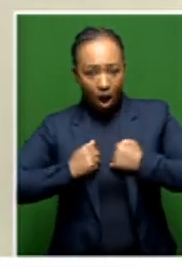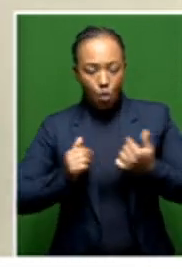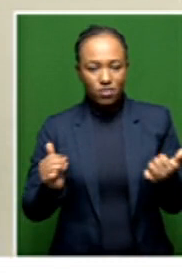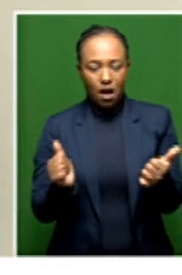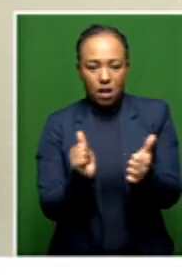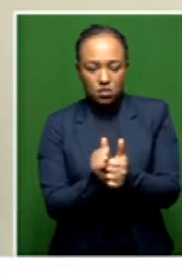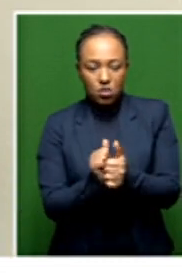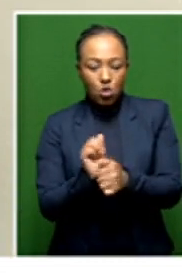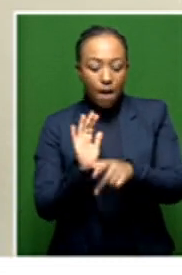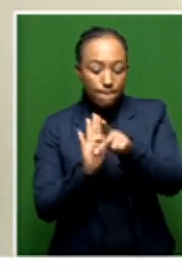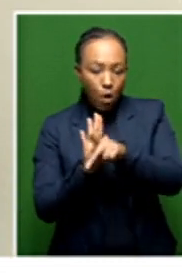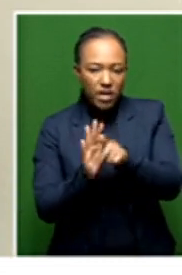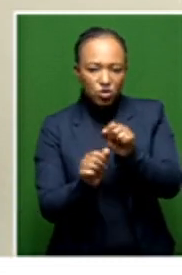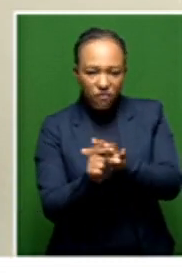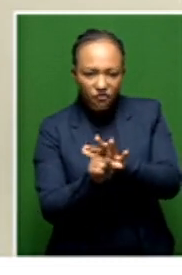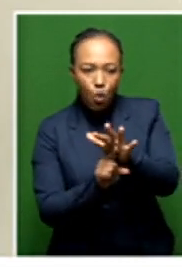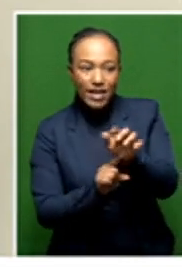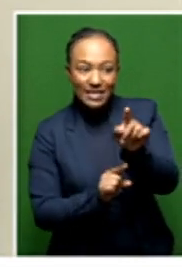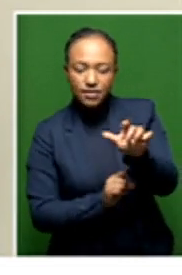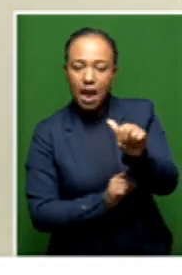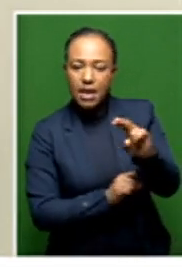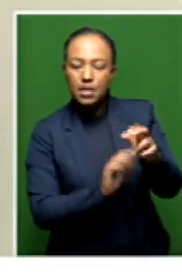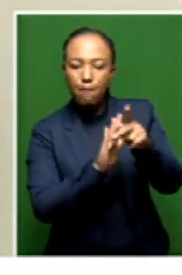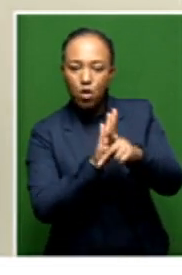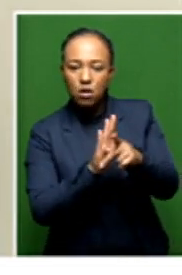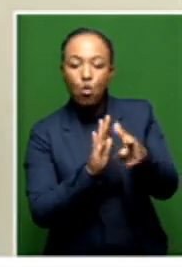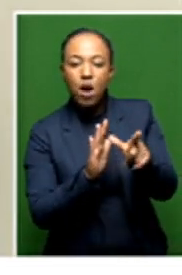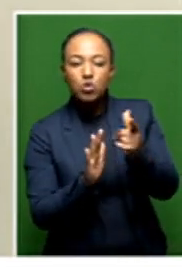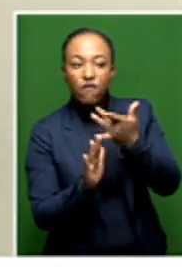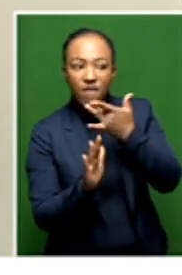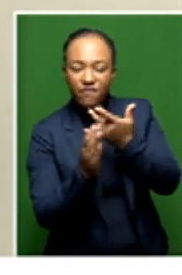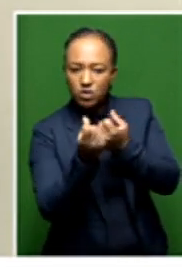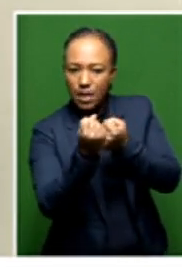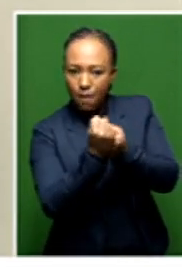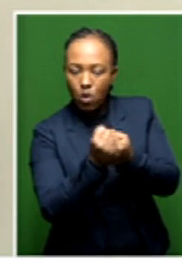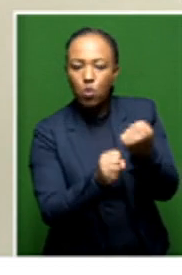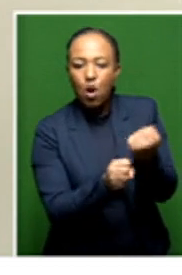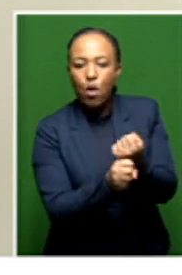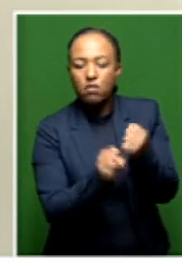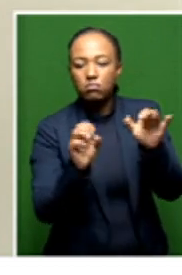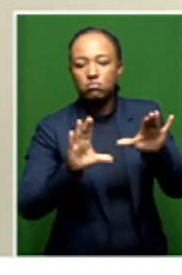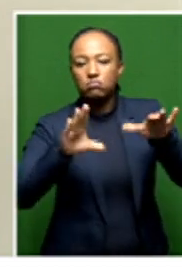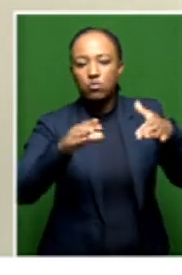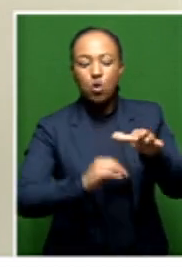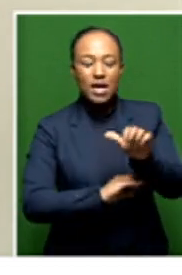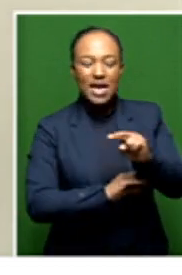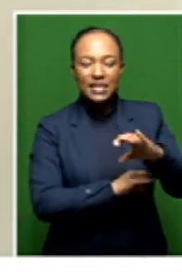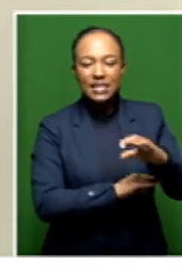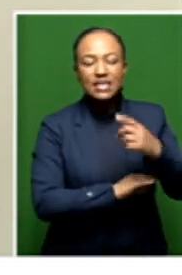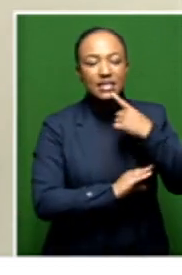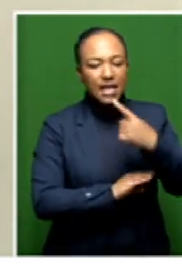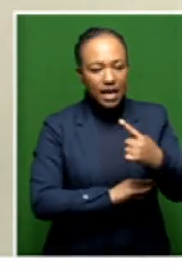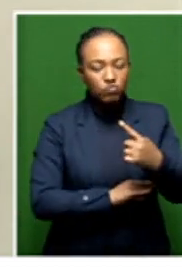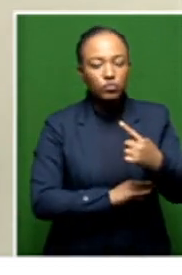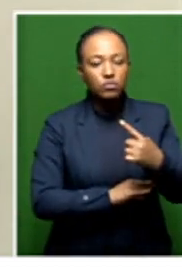influence the policies of the ANC to favor the working class, which the ANC describes and says it